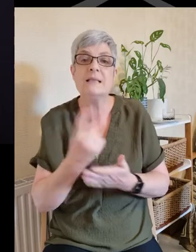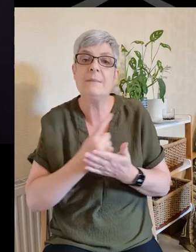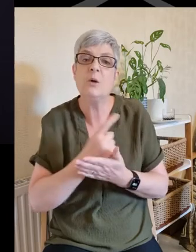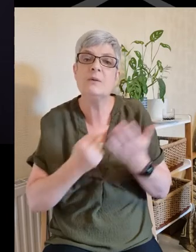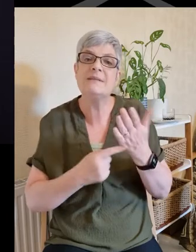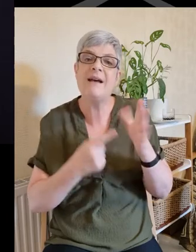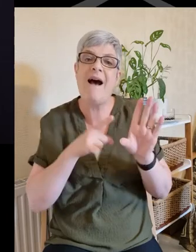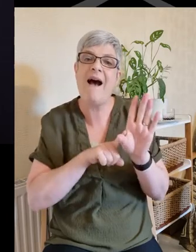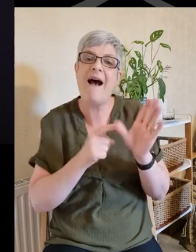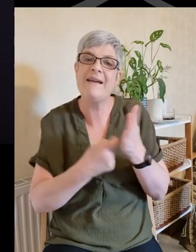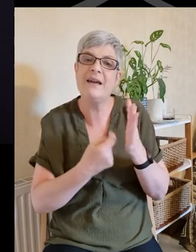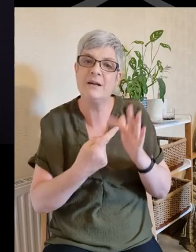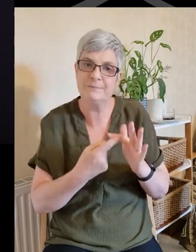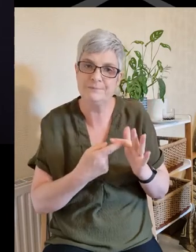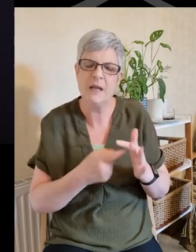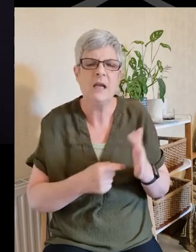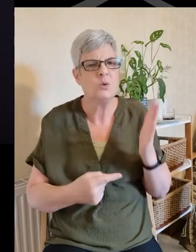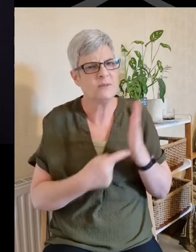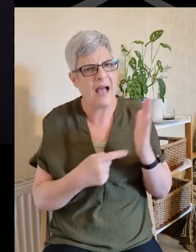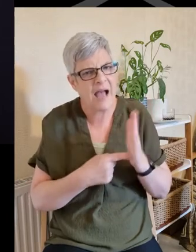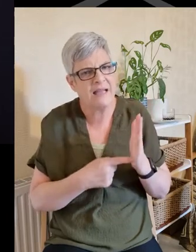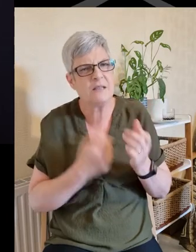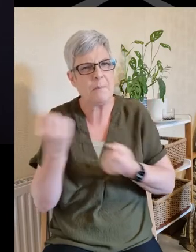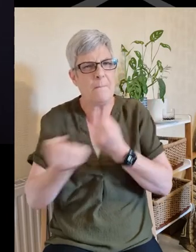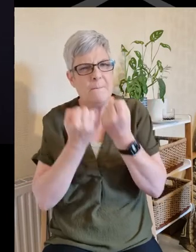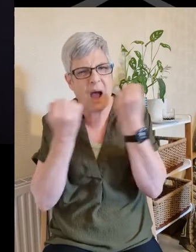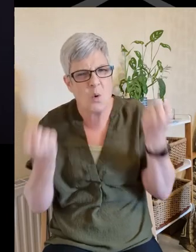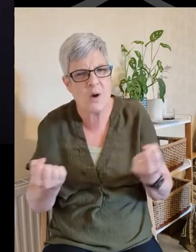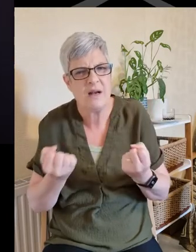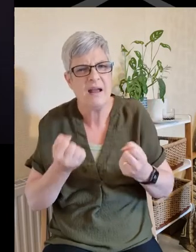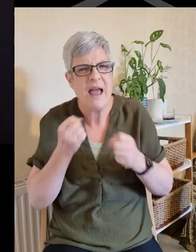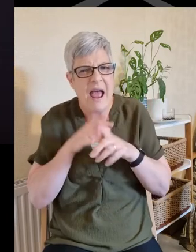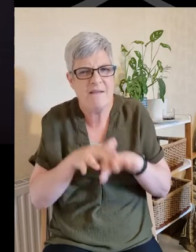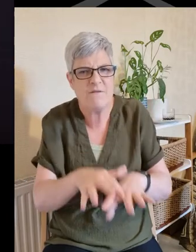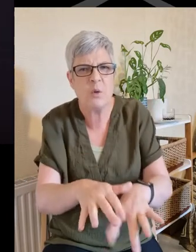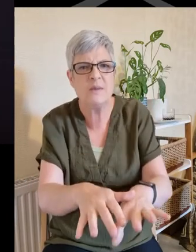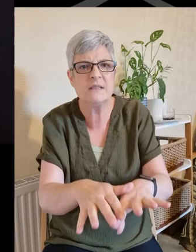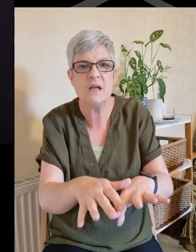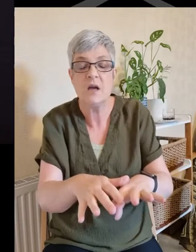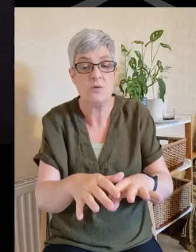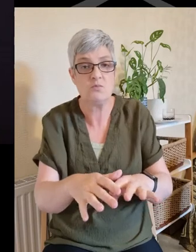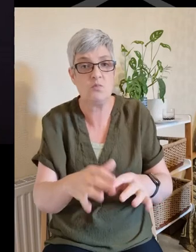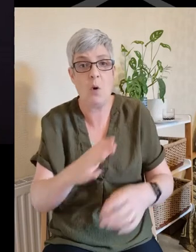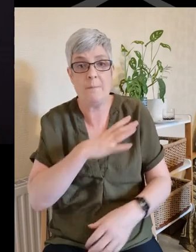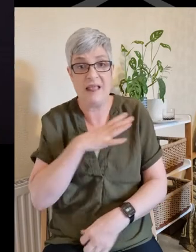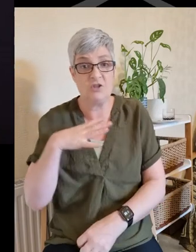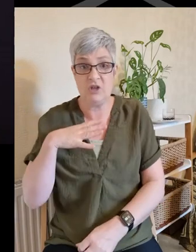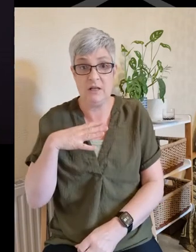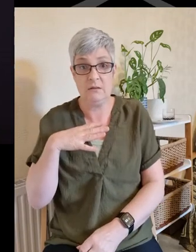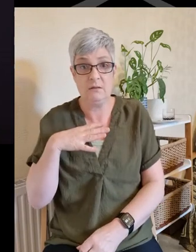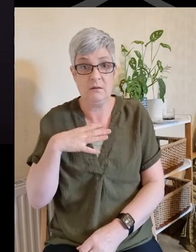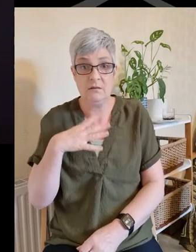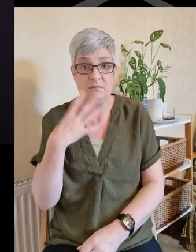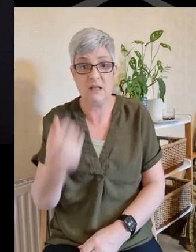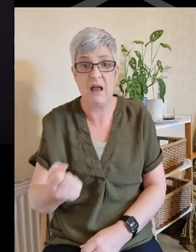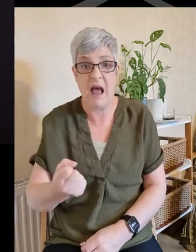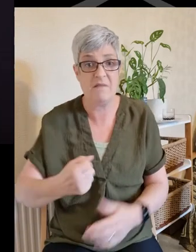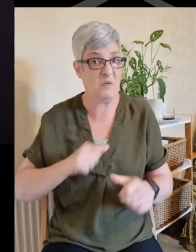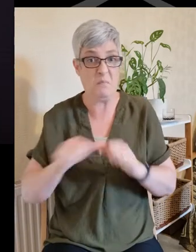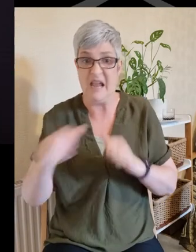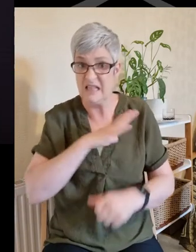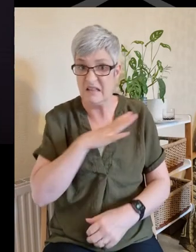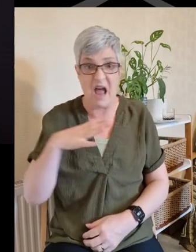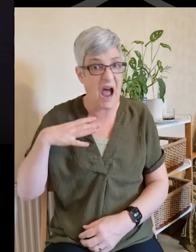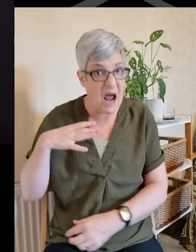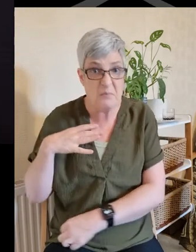26. You see, Tyre's power and influence was not built on military might. They didn't have the best armies and